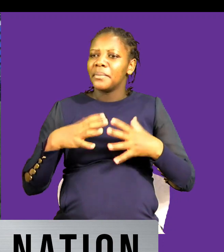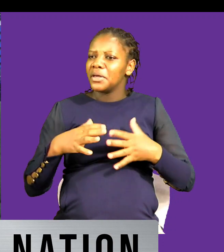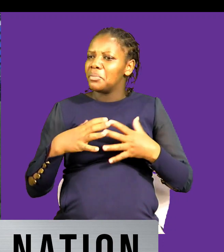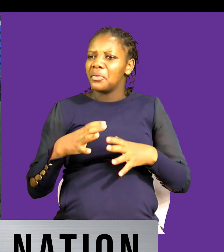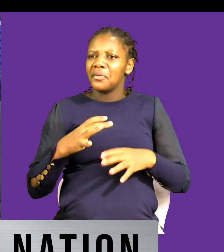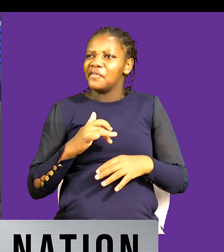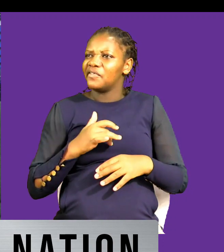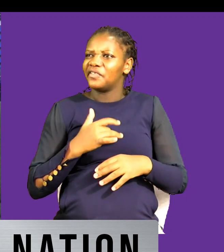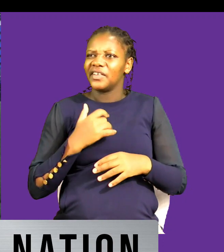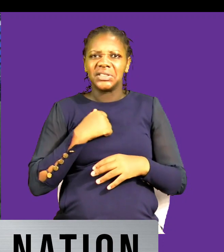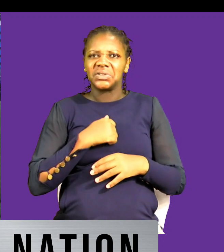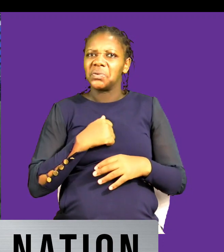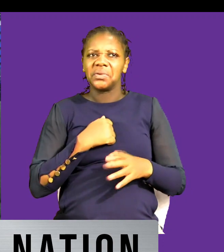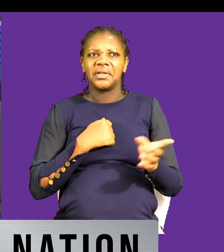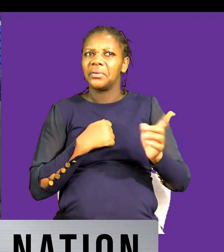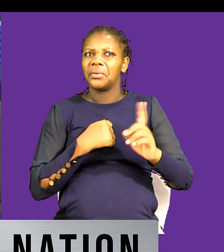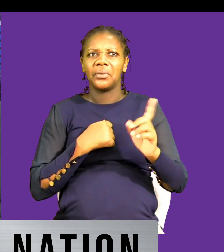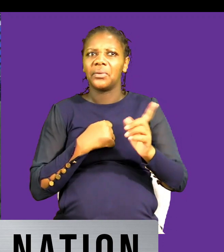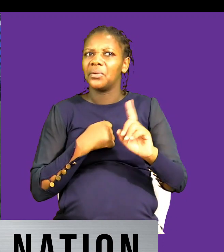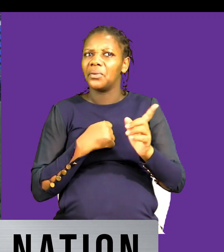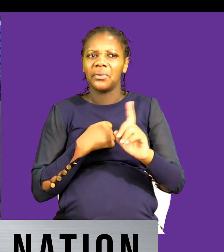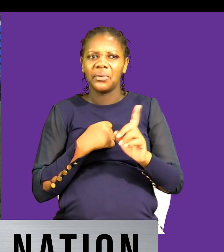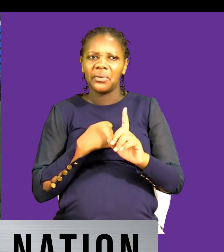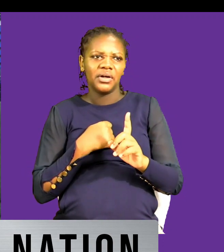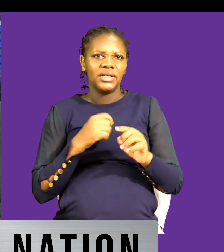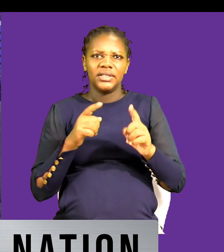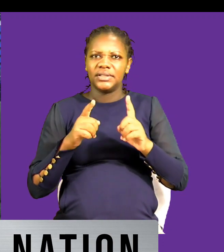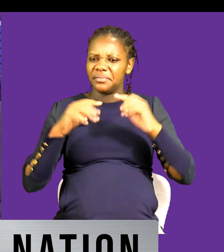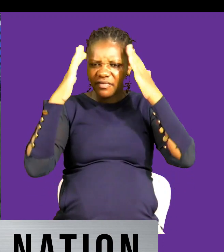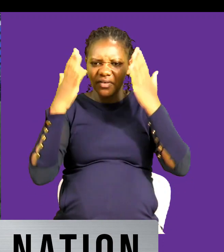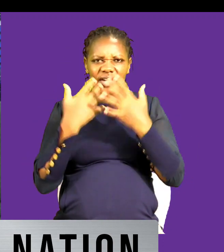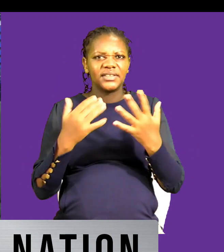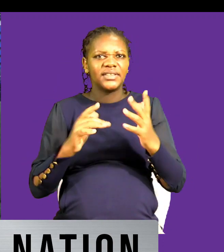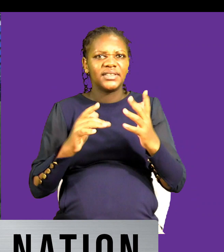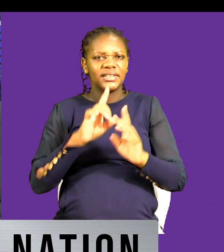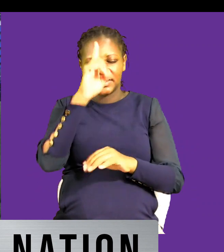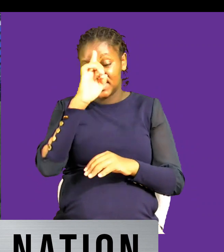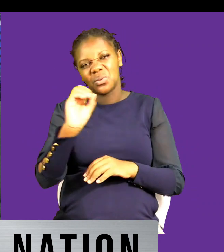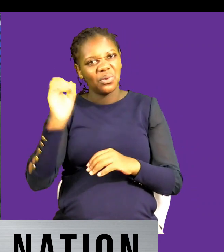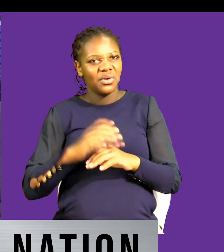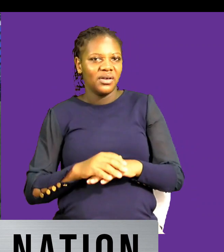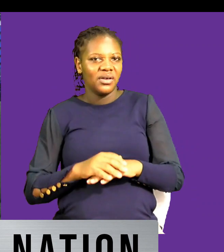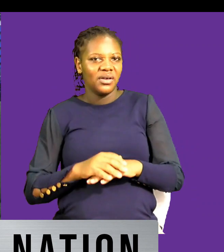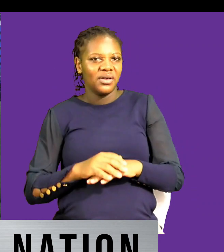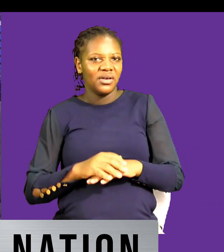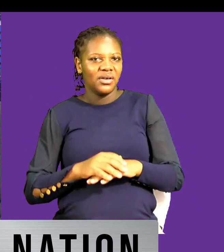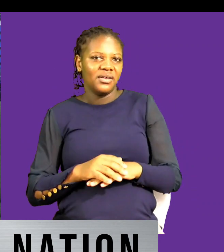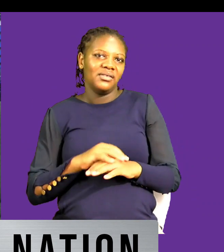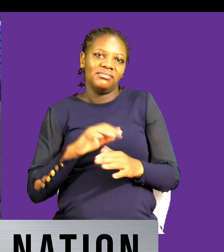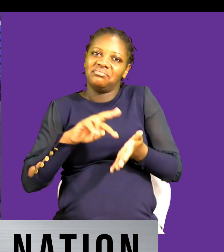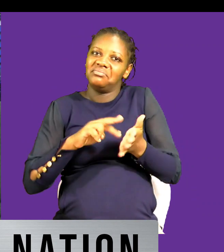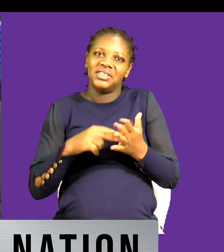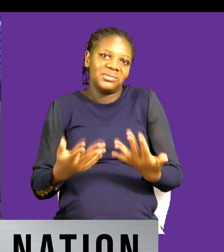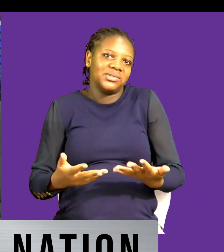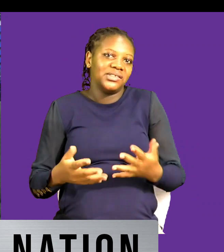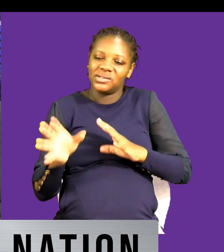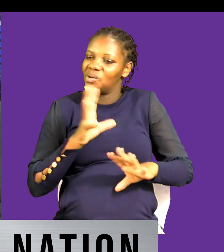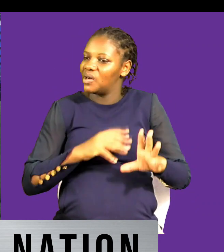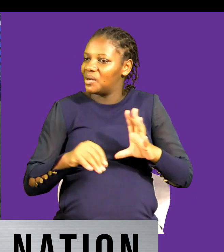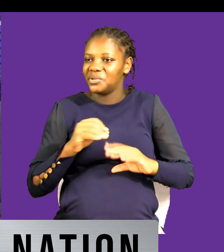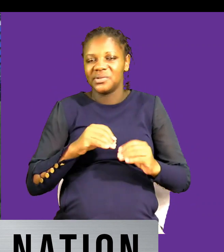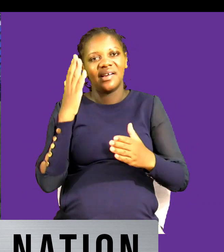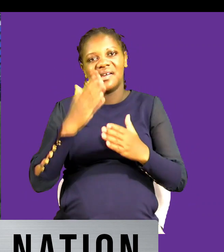over some of the corruption cases that have happened, then what are we basically saying to corruption? We are telling corruption, welcome, you can